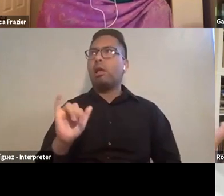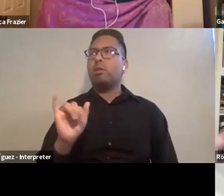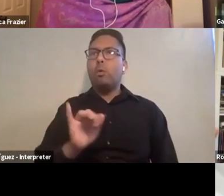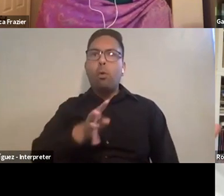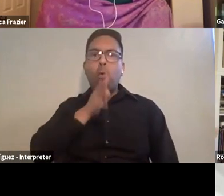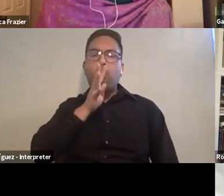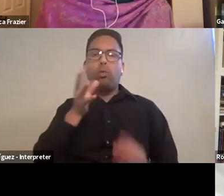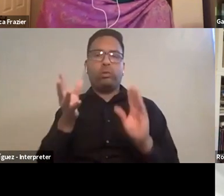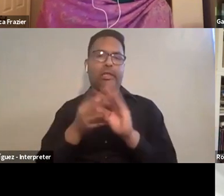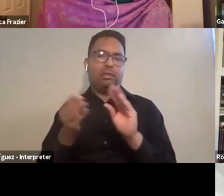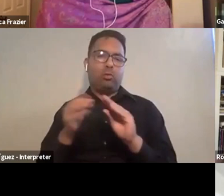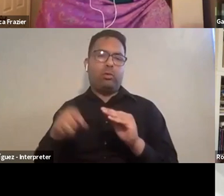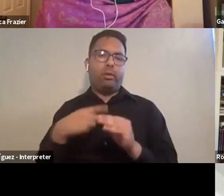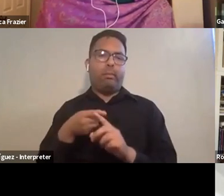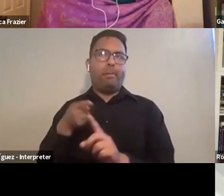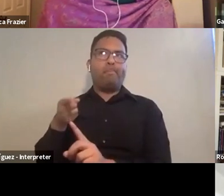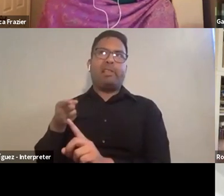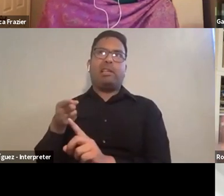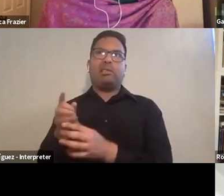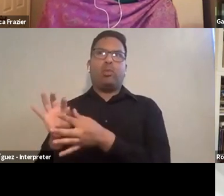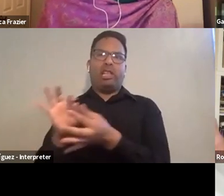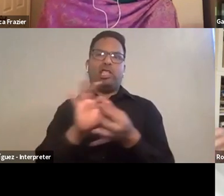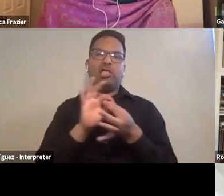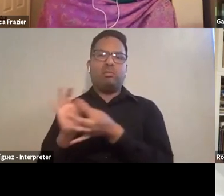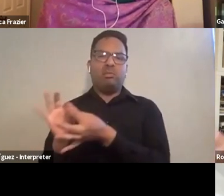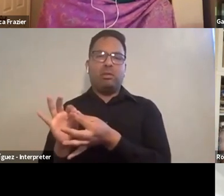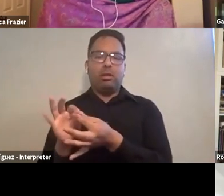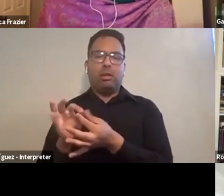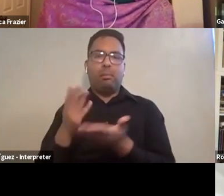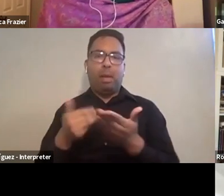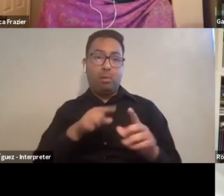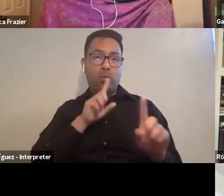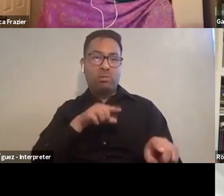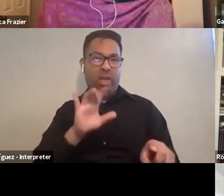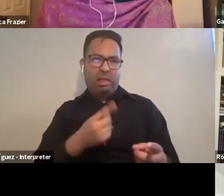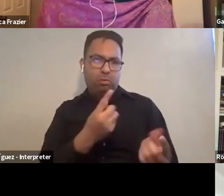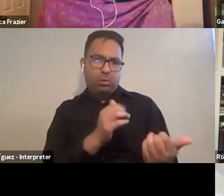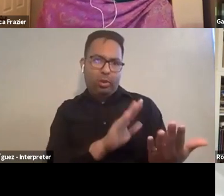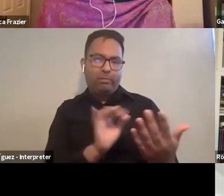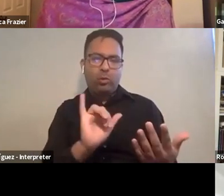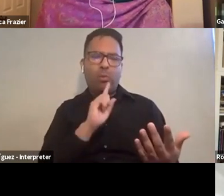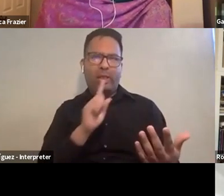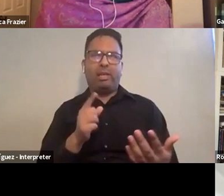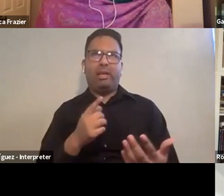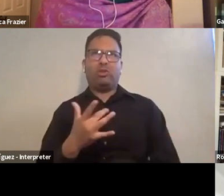testimony about these relationships. So maybe some of you might respond to that in some kind of way. It's very striking to me.